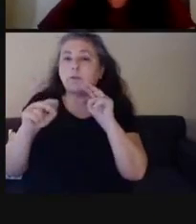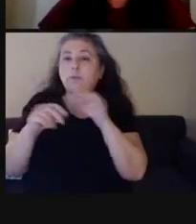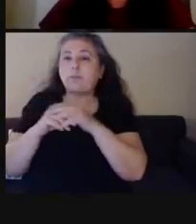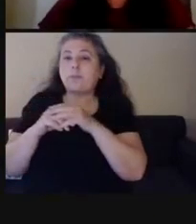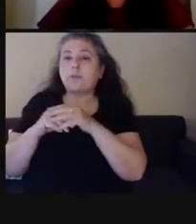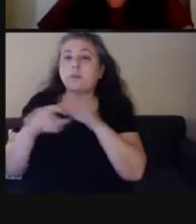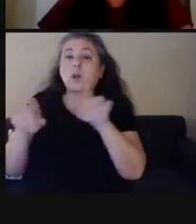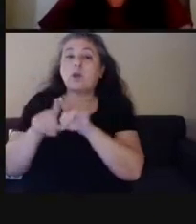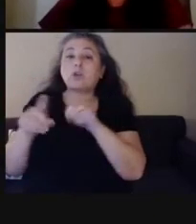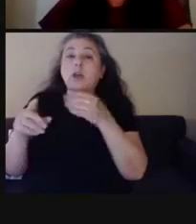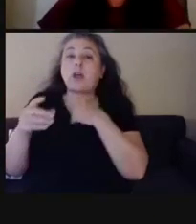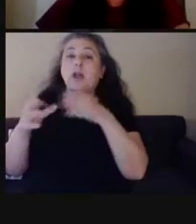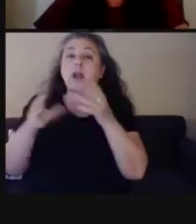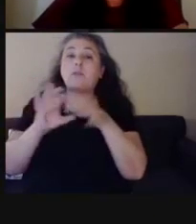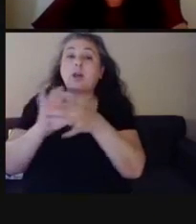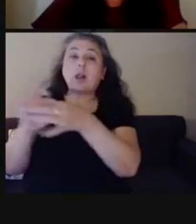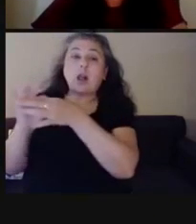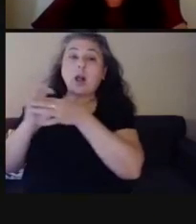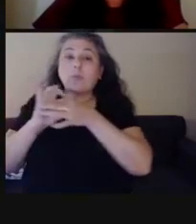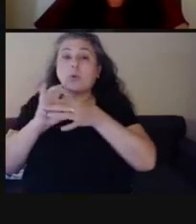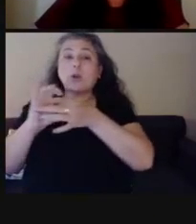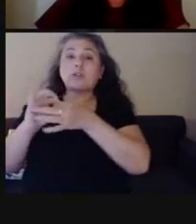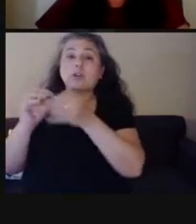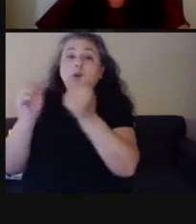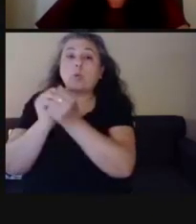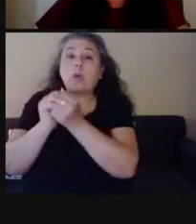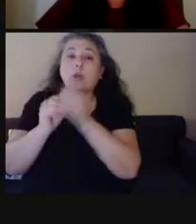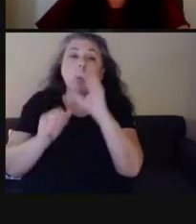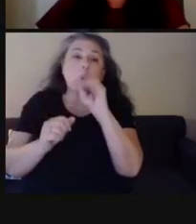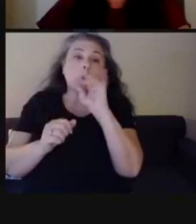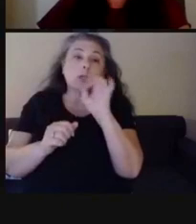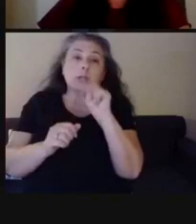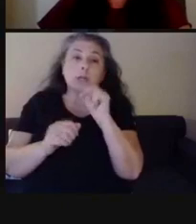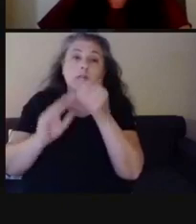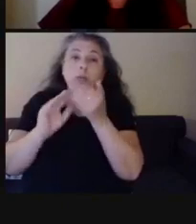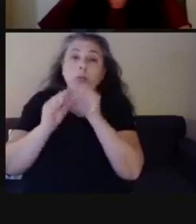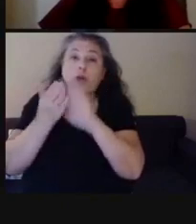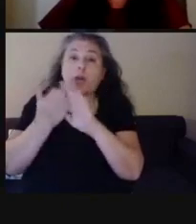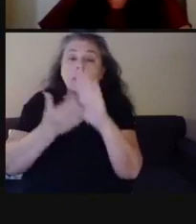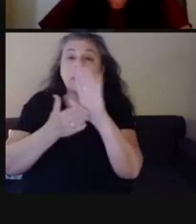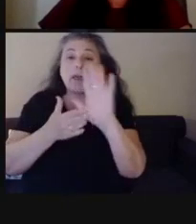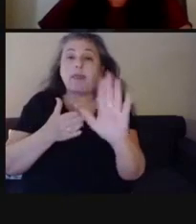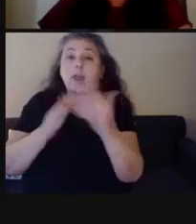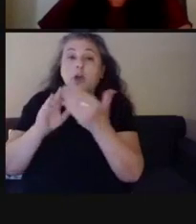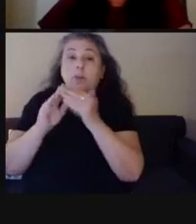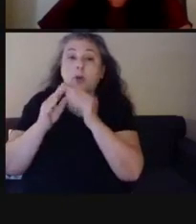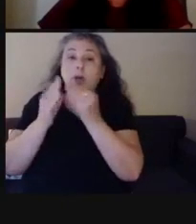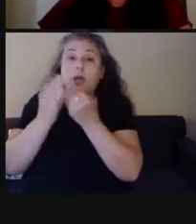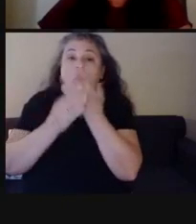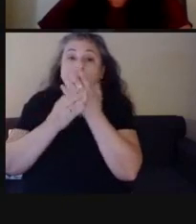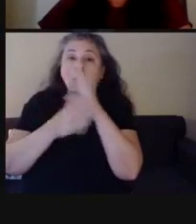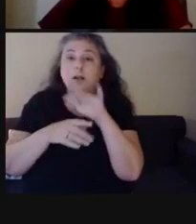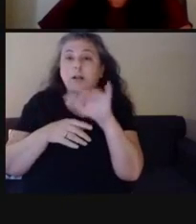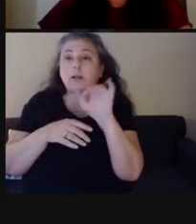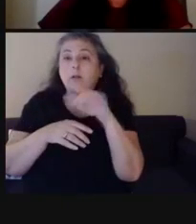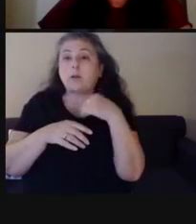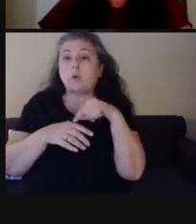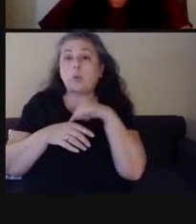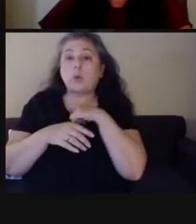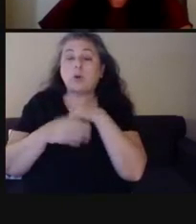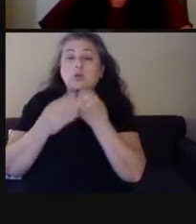We also have a collaboration with Oakton Community College and their community garden. This is where